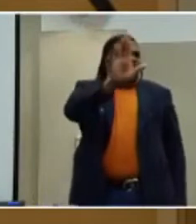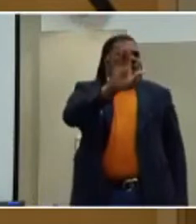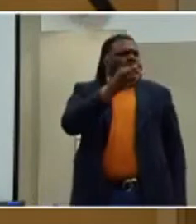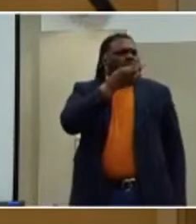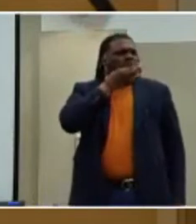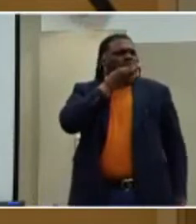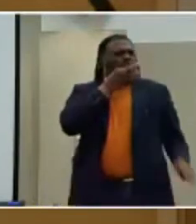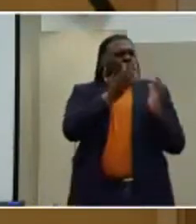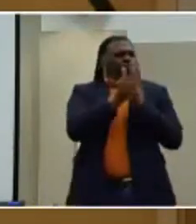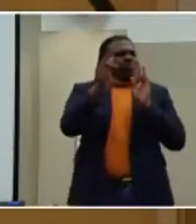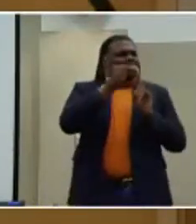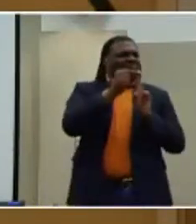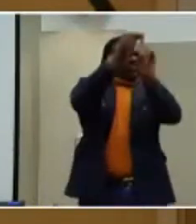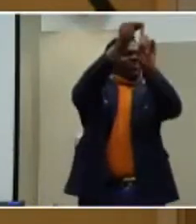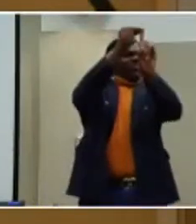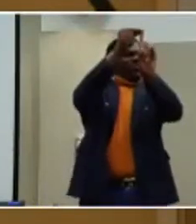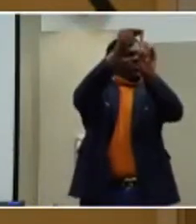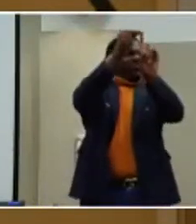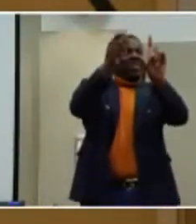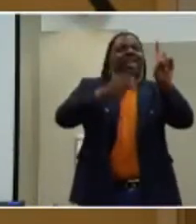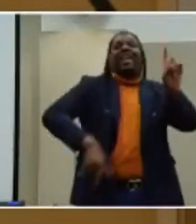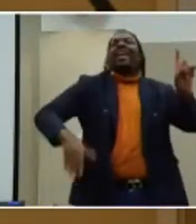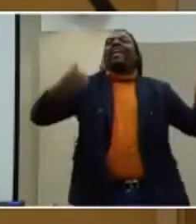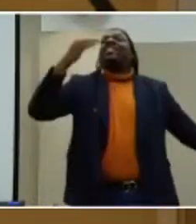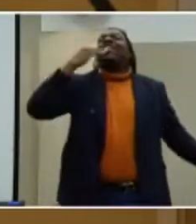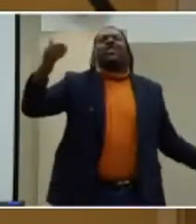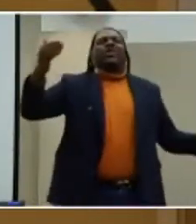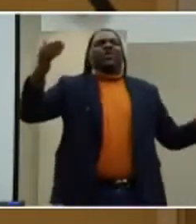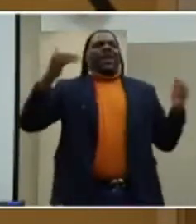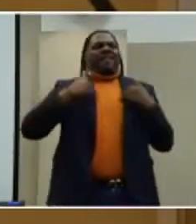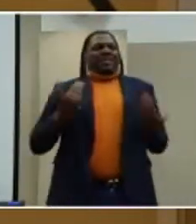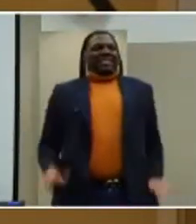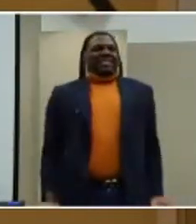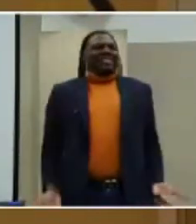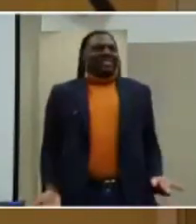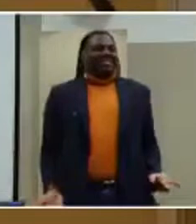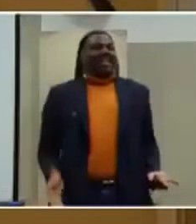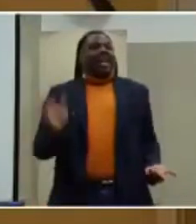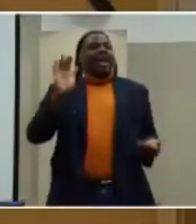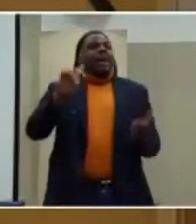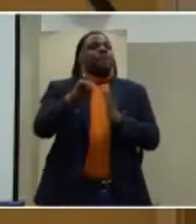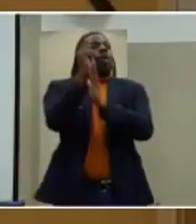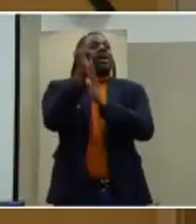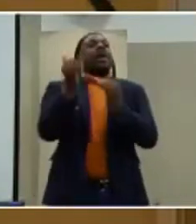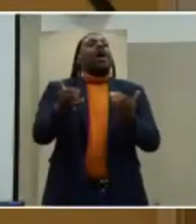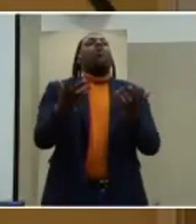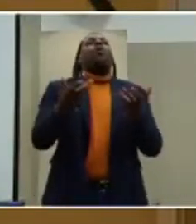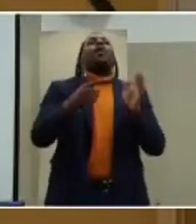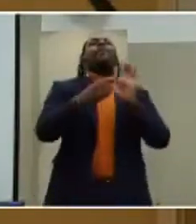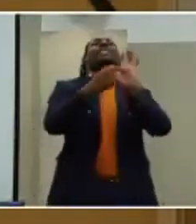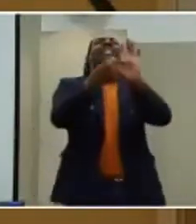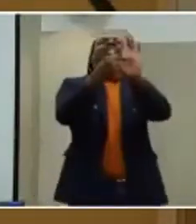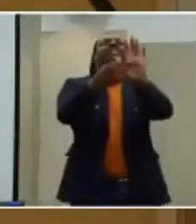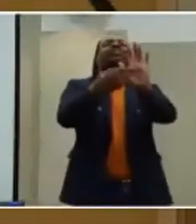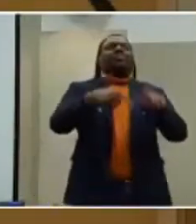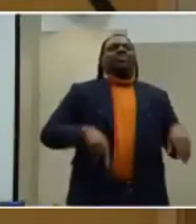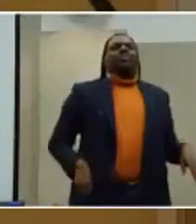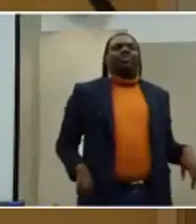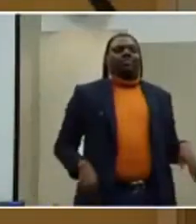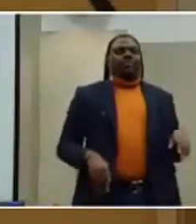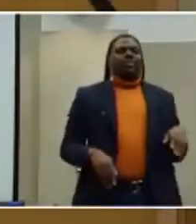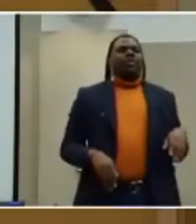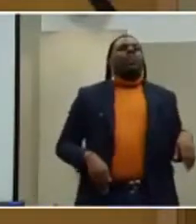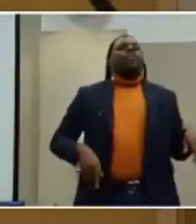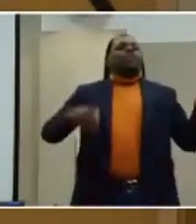with your own talents. So thank you for having me here. And at this moment, I'd like to present a